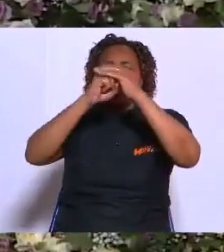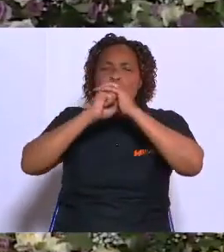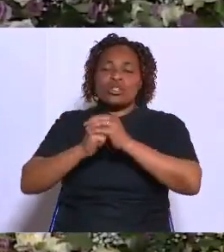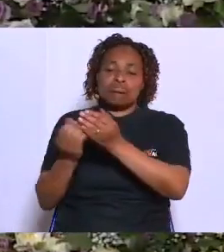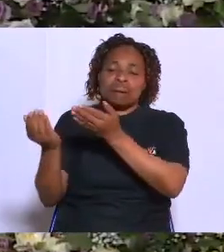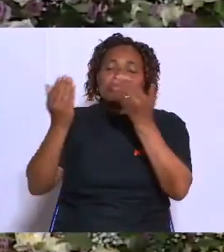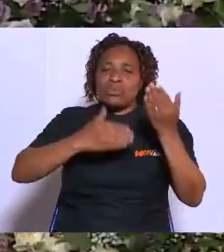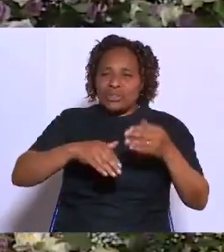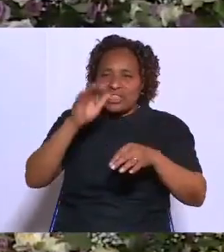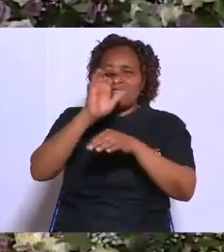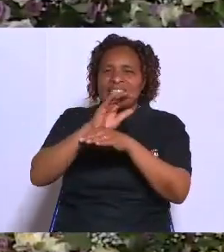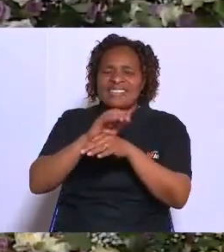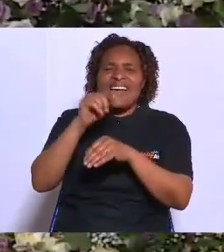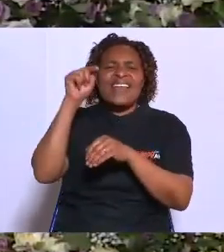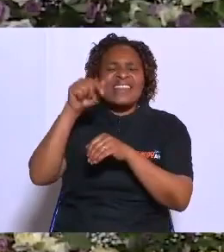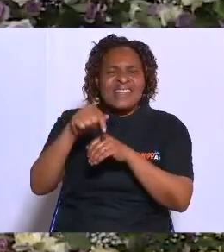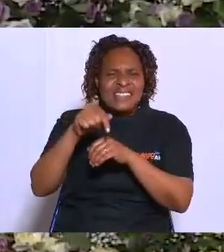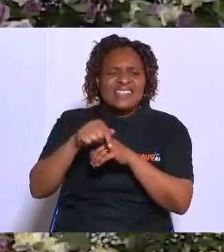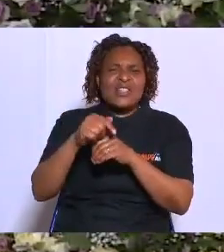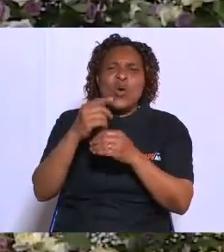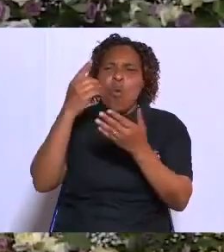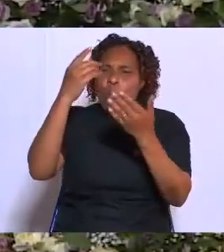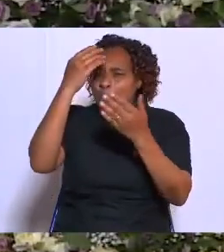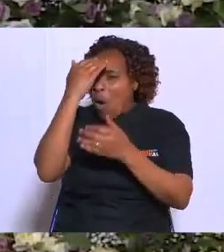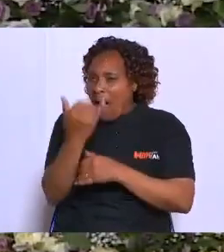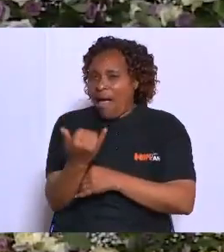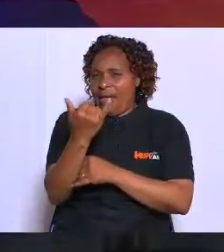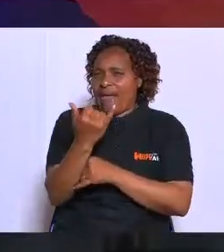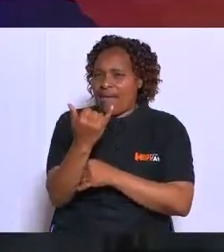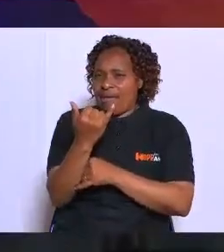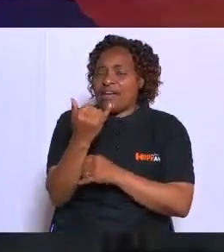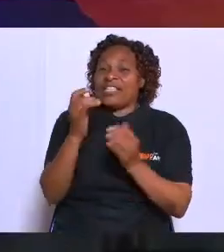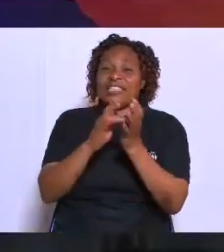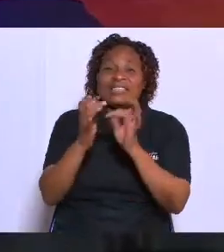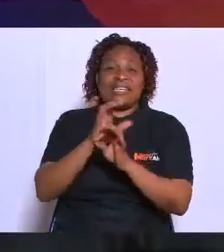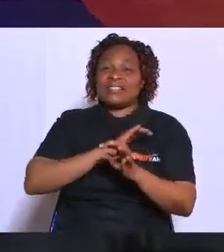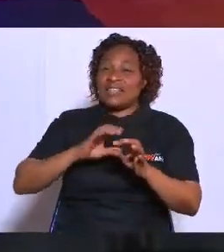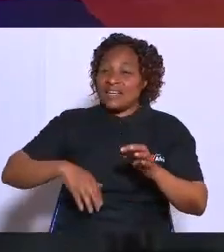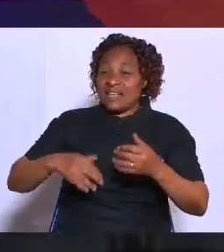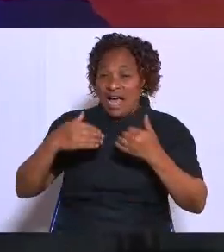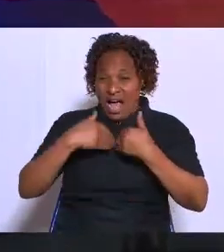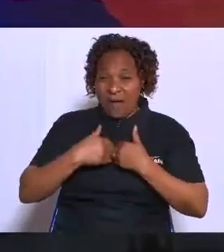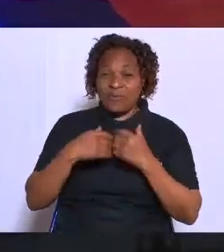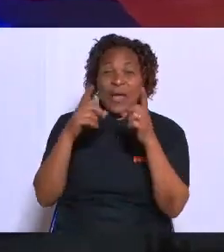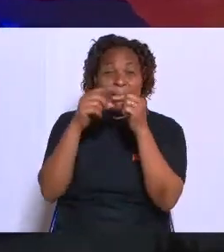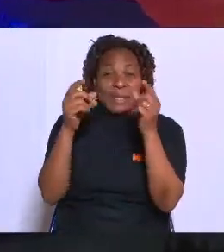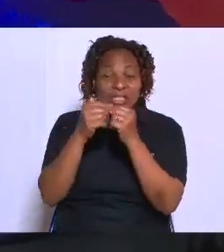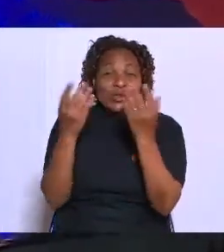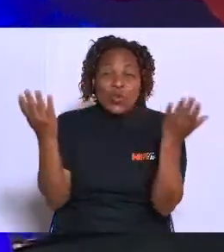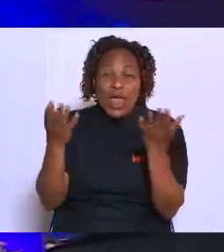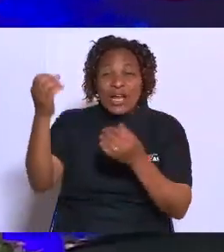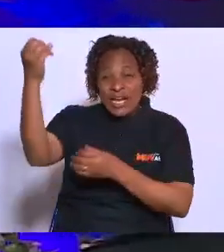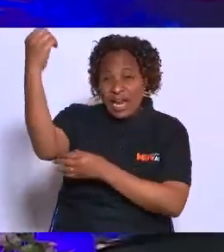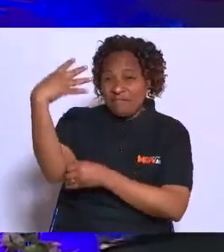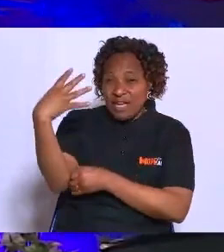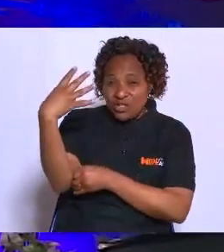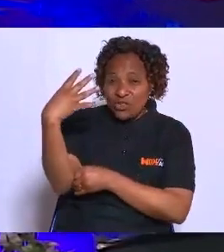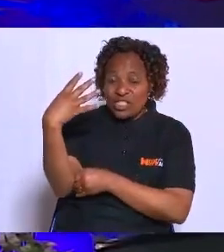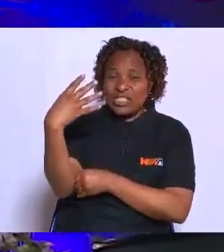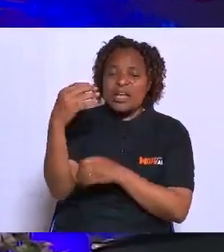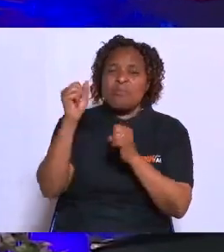into the church this is precisely why Christ has a message in the Book of Revelation